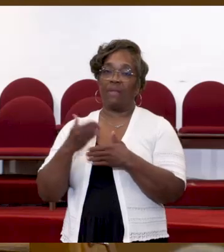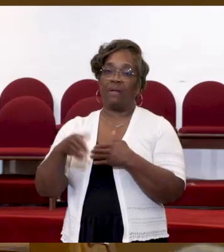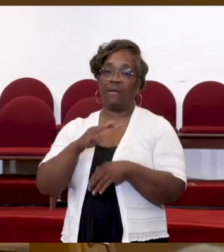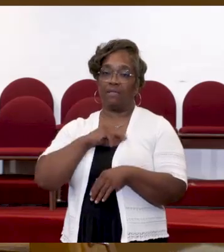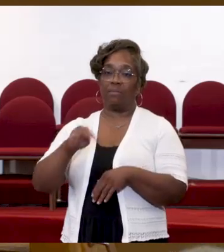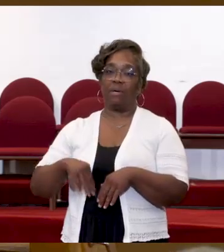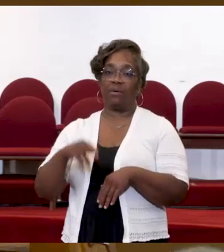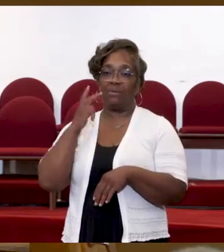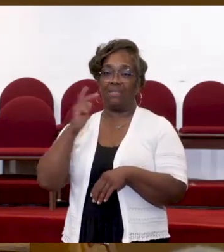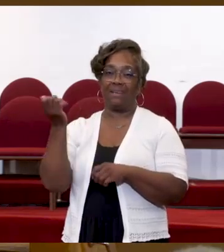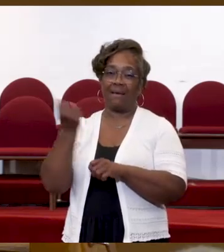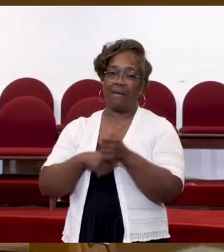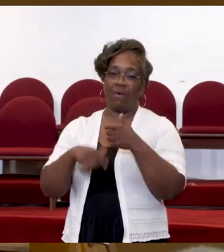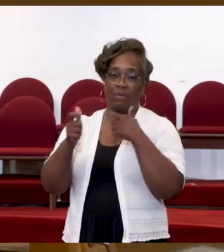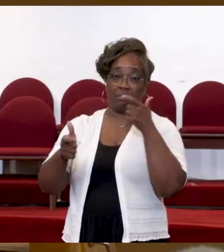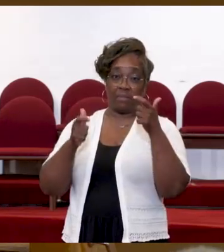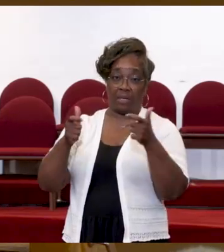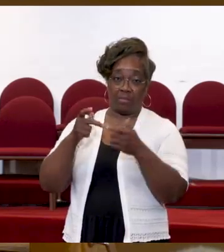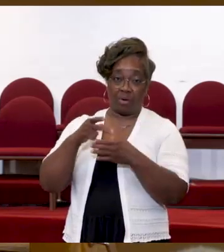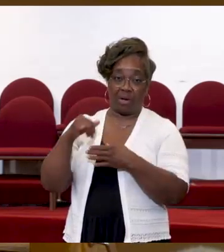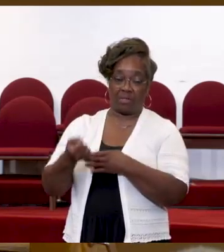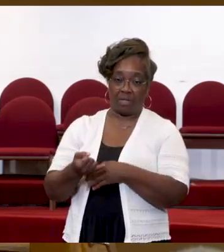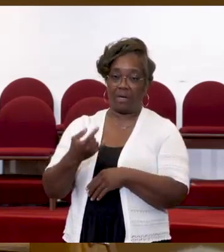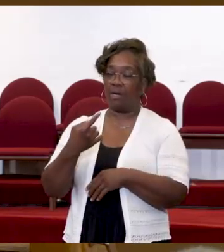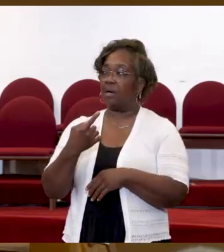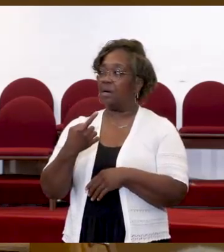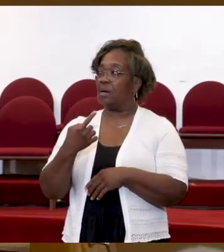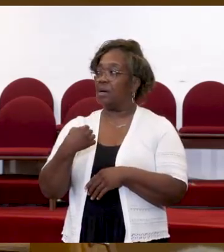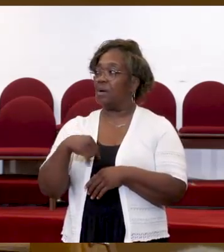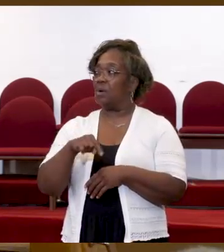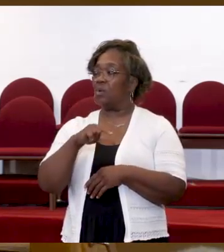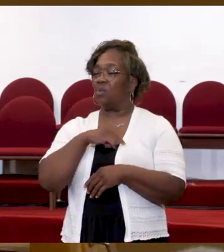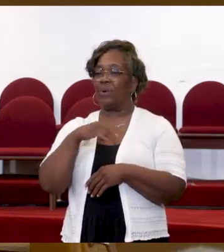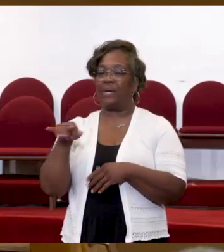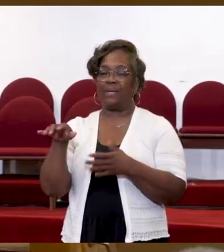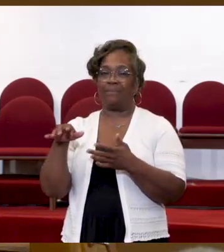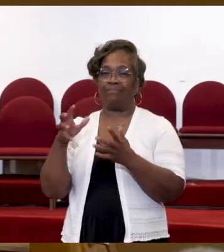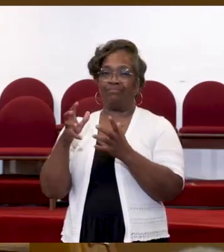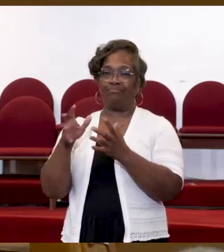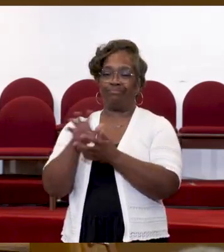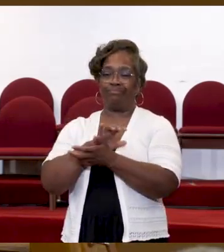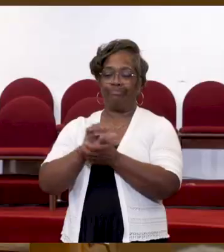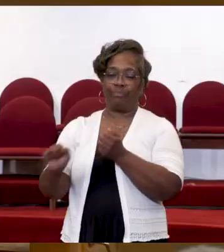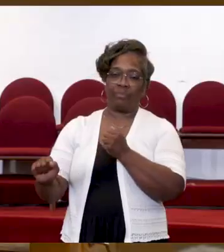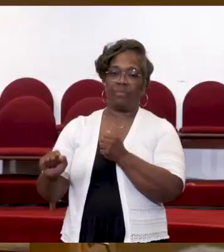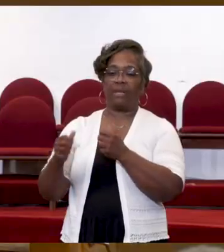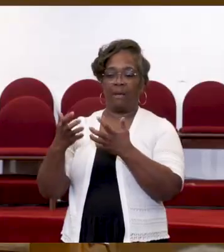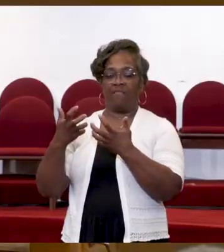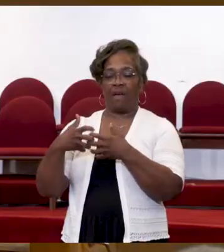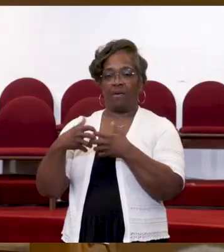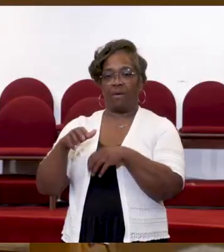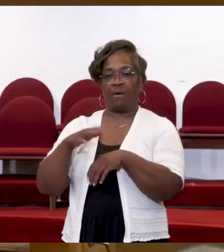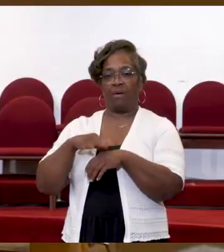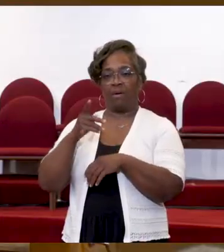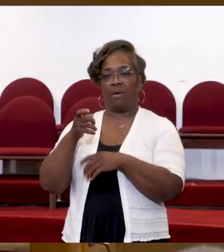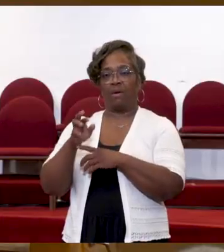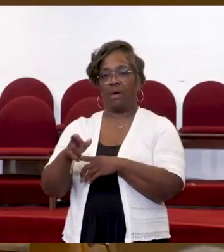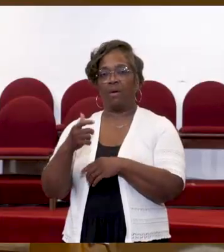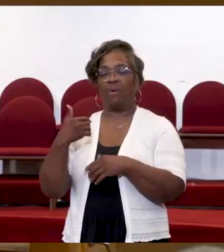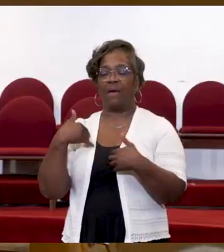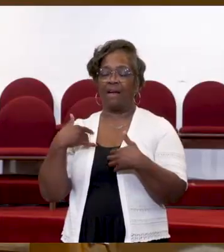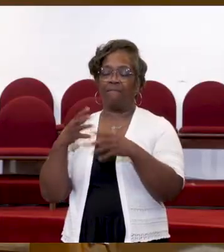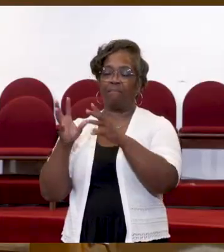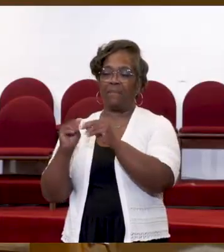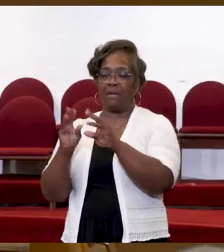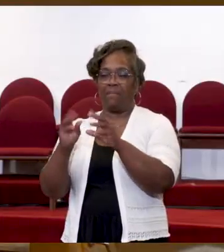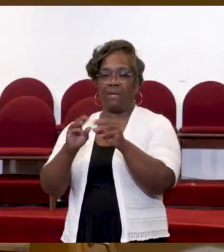major project we did, when we took down Cadillac stamping on Conner and put in the Lear plant, we had a number of meetings with the neighborhoods who